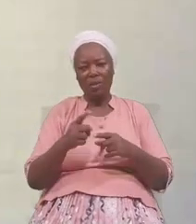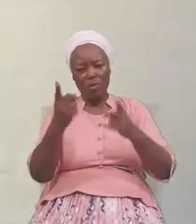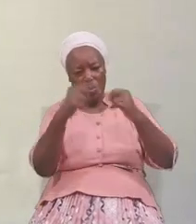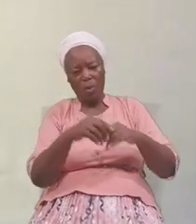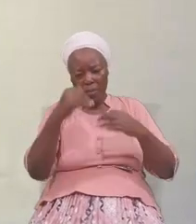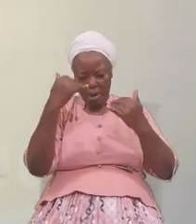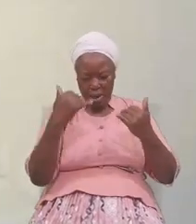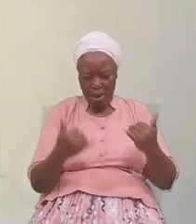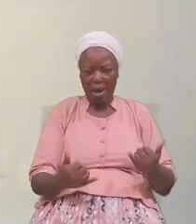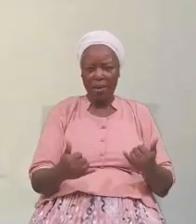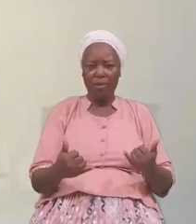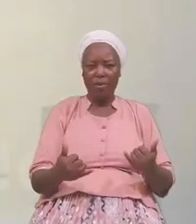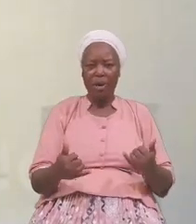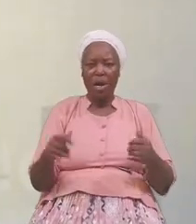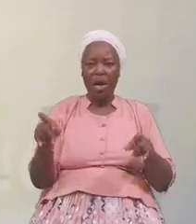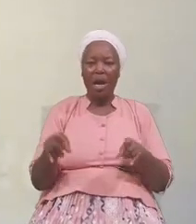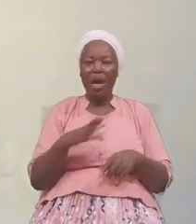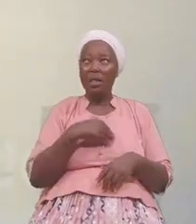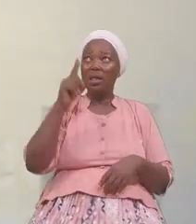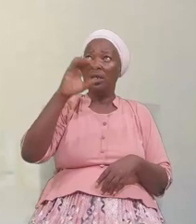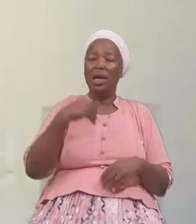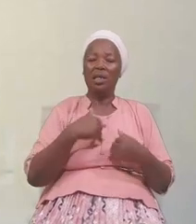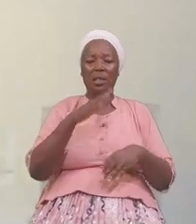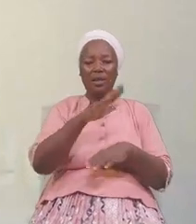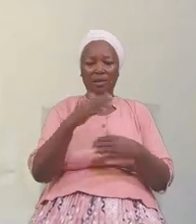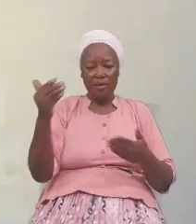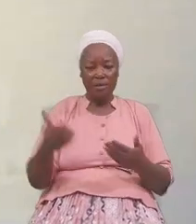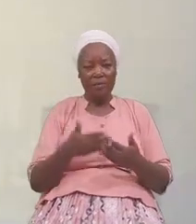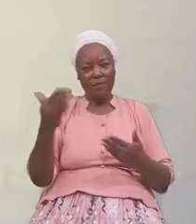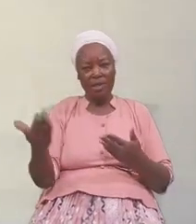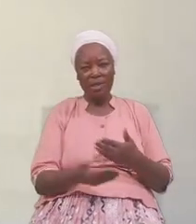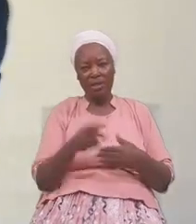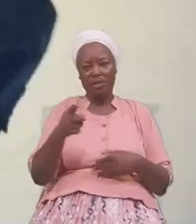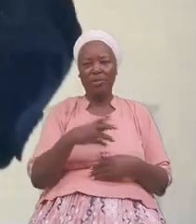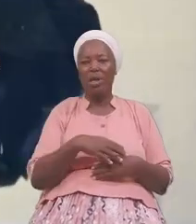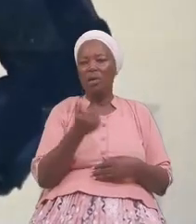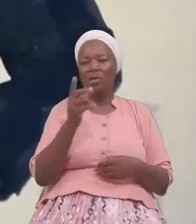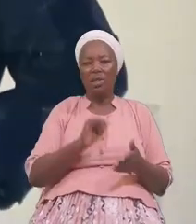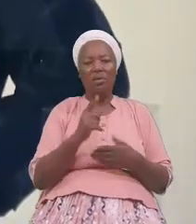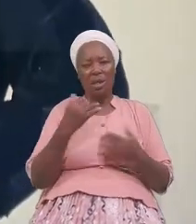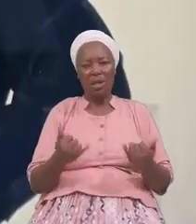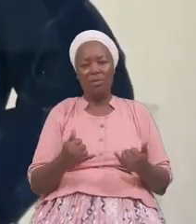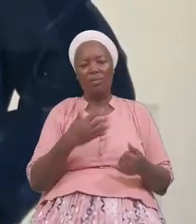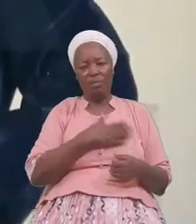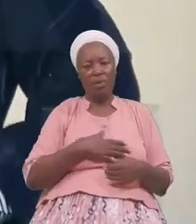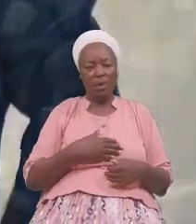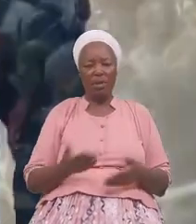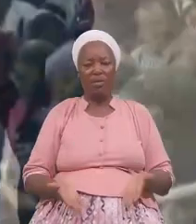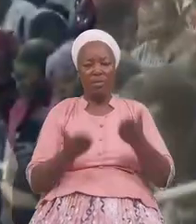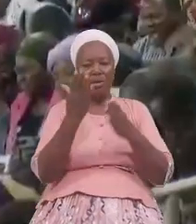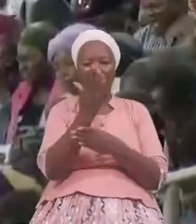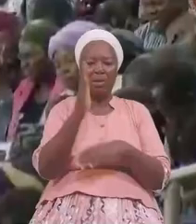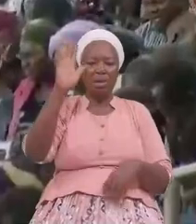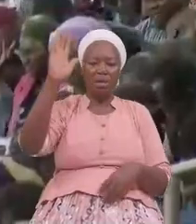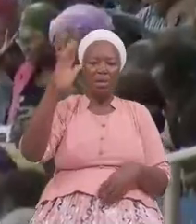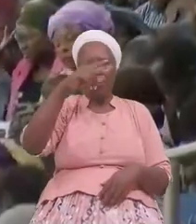now as He has invited you. Wherever you are, raise up your hand. Salvation